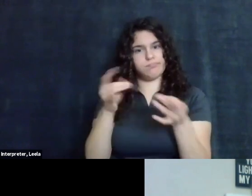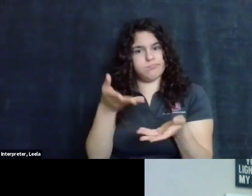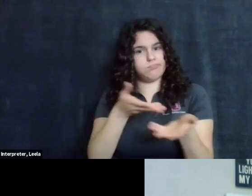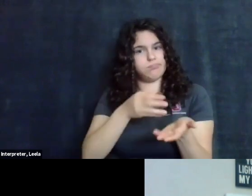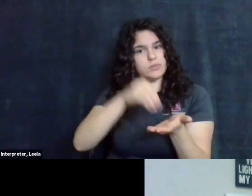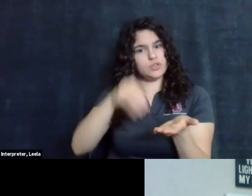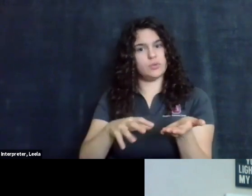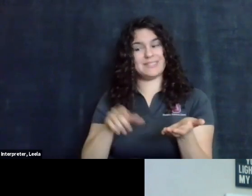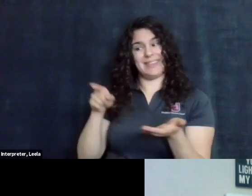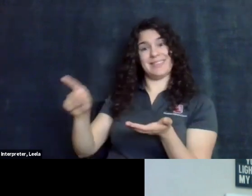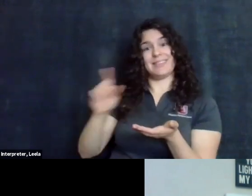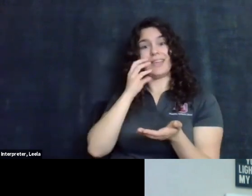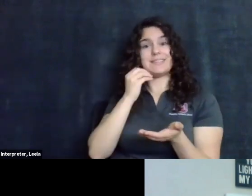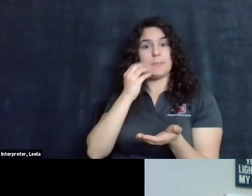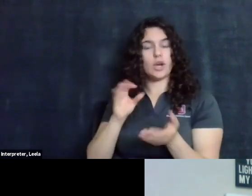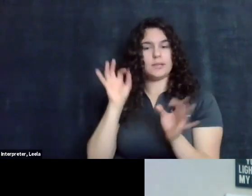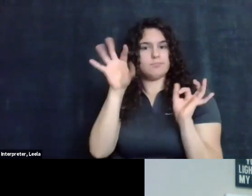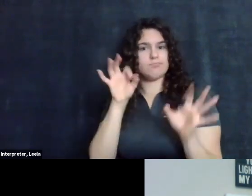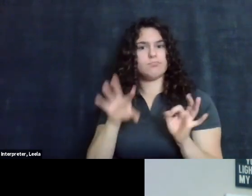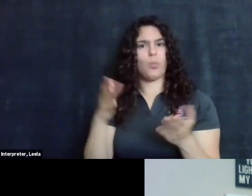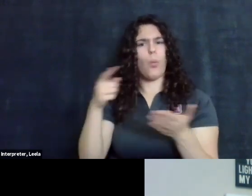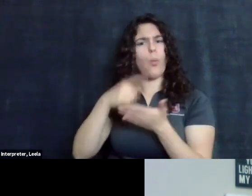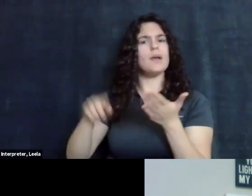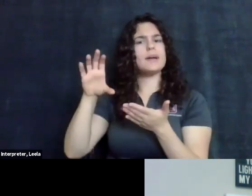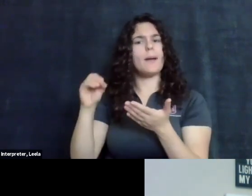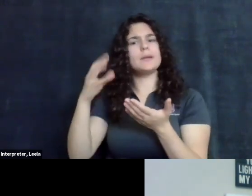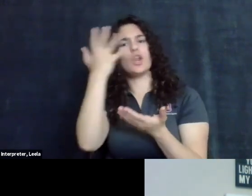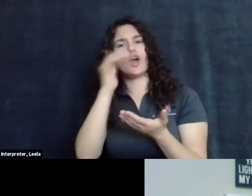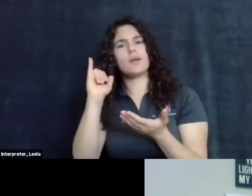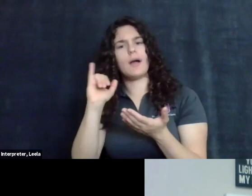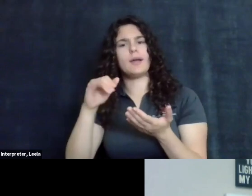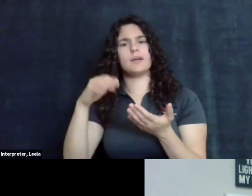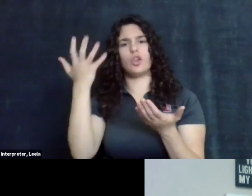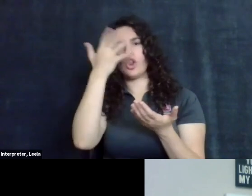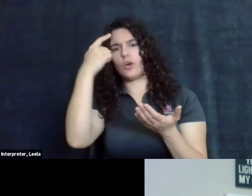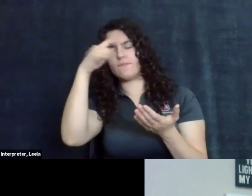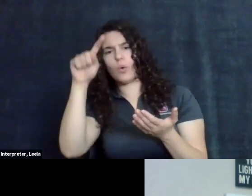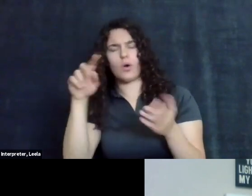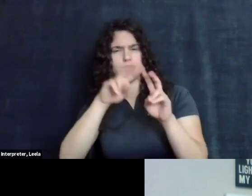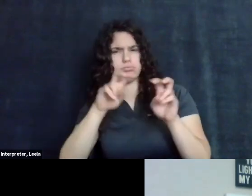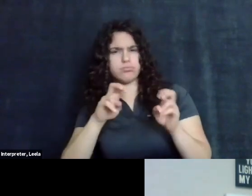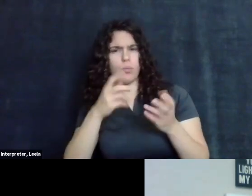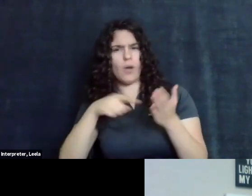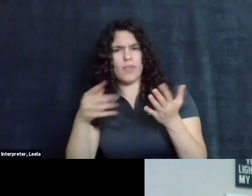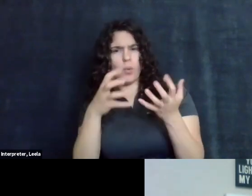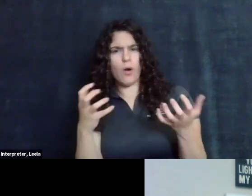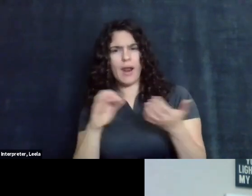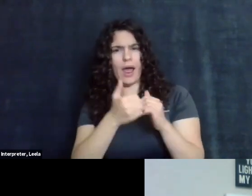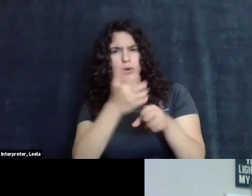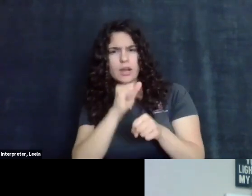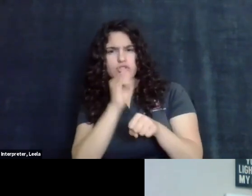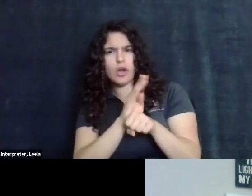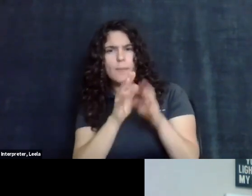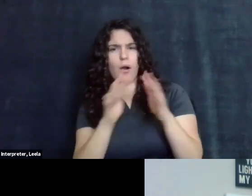scoop on what employers are looking for. Here are the latest tips and tricks on how you can land that dream job. They'll usually give